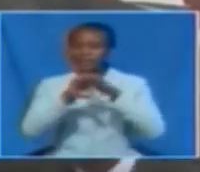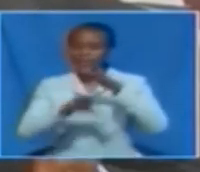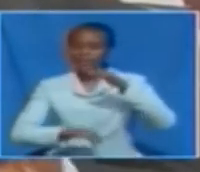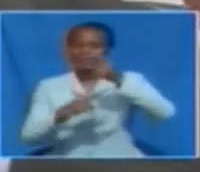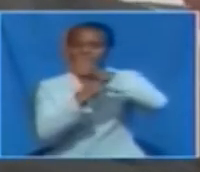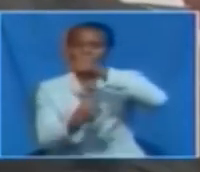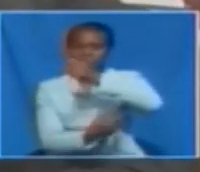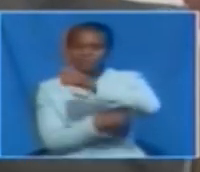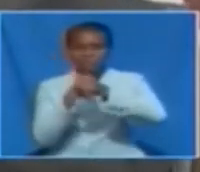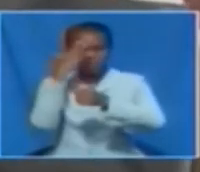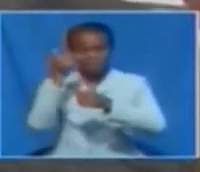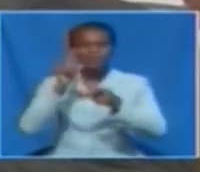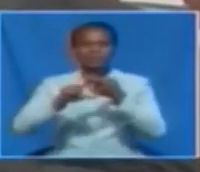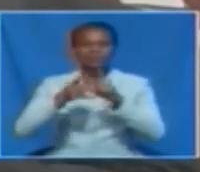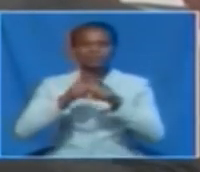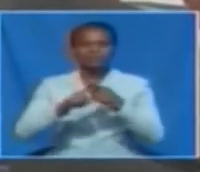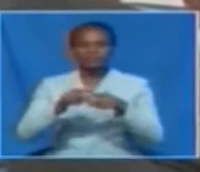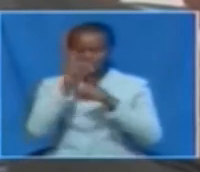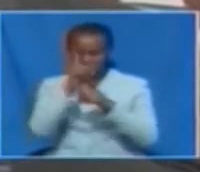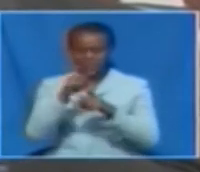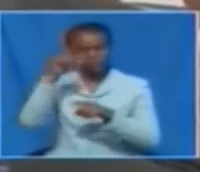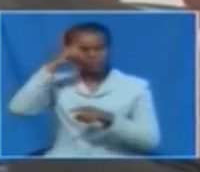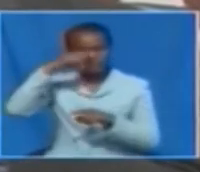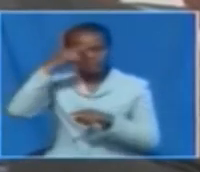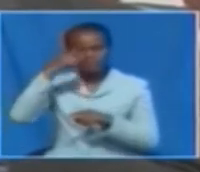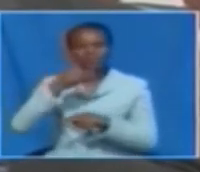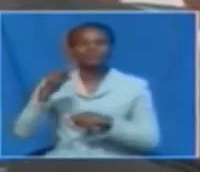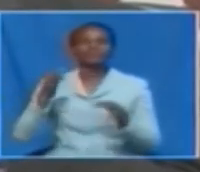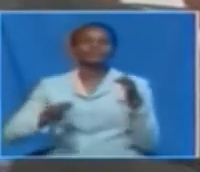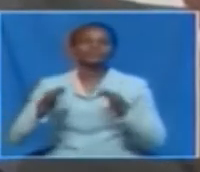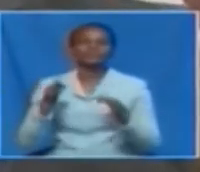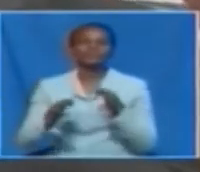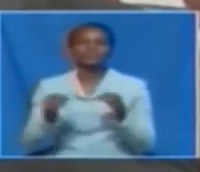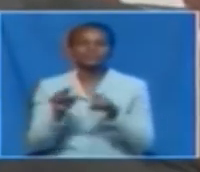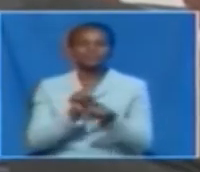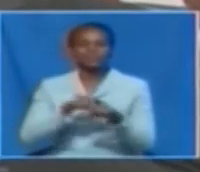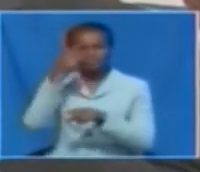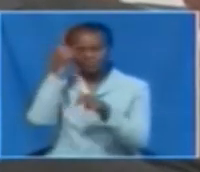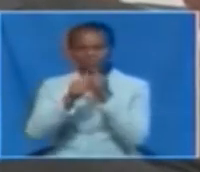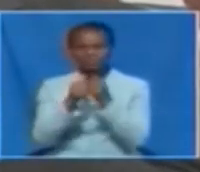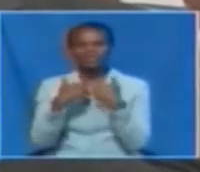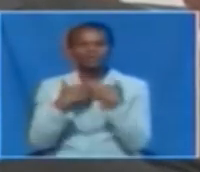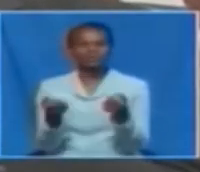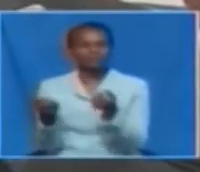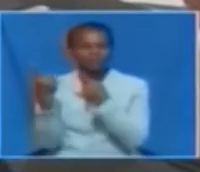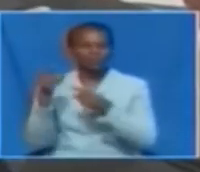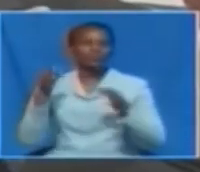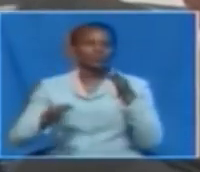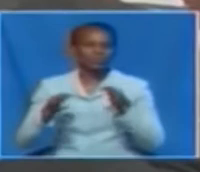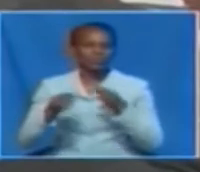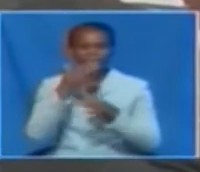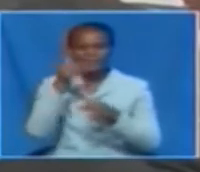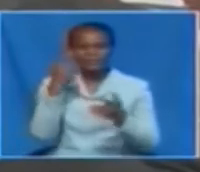because some of our colleagues decided to seek the wisdom of the courts. And because it has gone to the courts of law, I think it